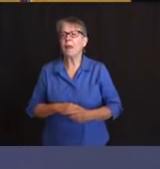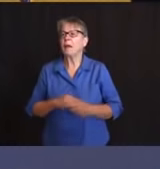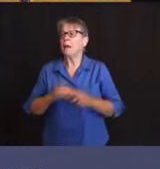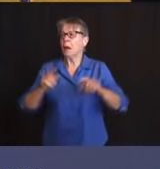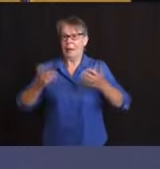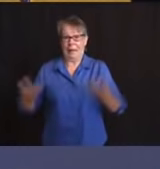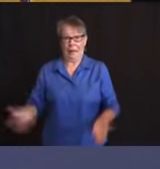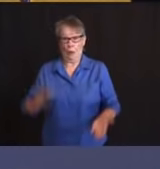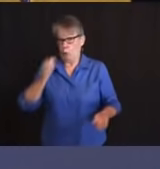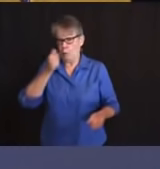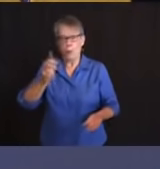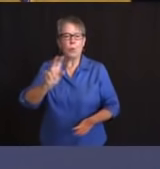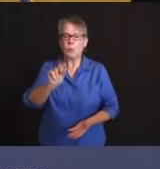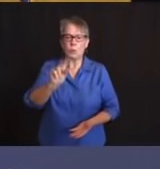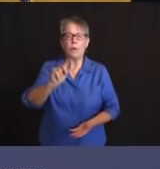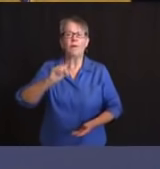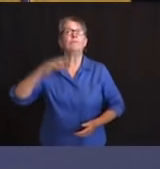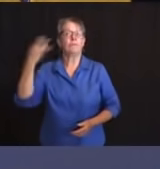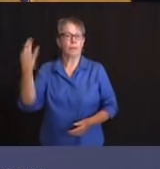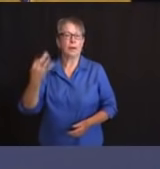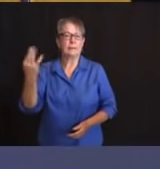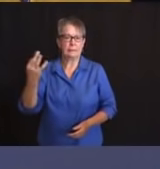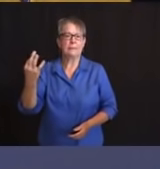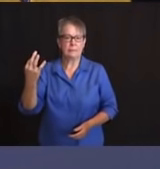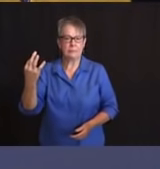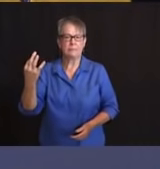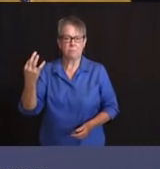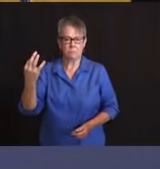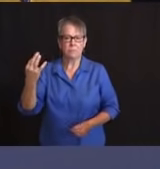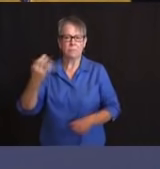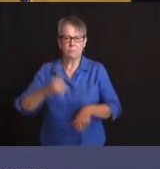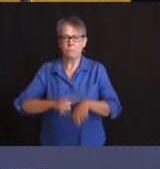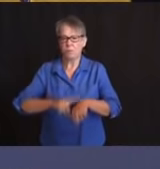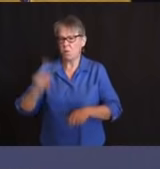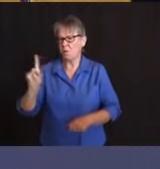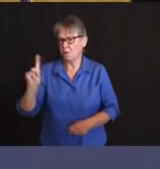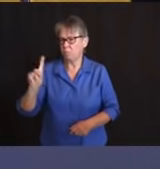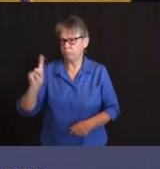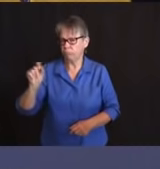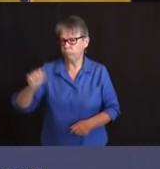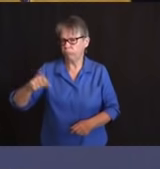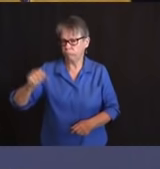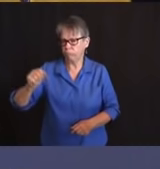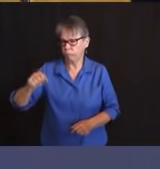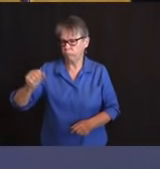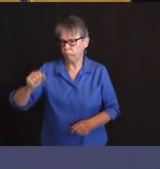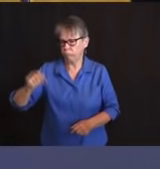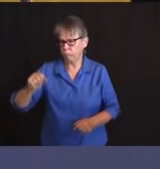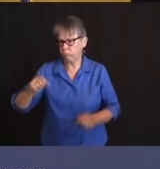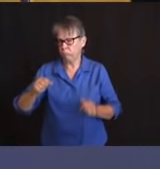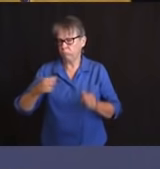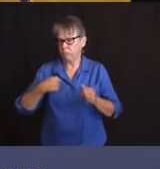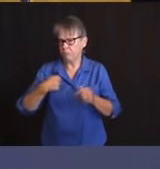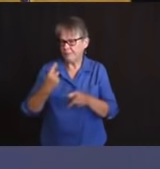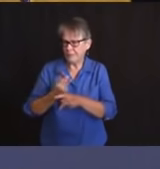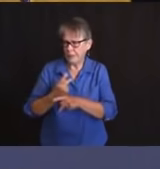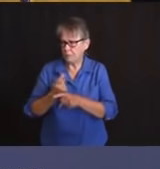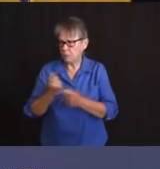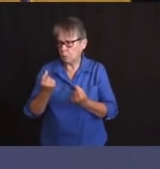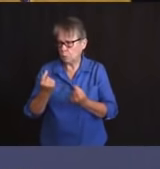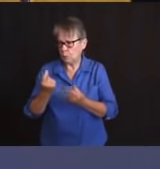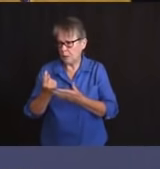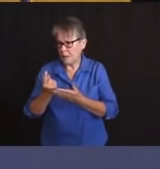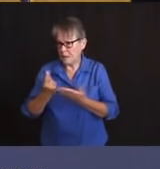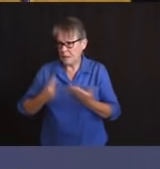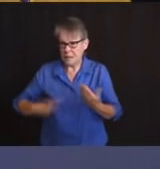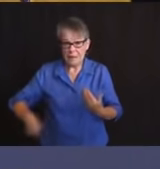o'clock unless you hear otherwise. I still think we're trying to figure out how we want to deal with next week unless you tell me otherwise. We won't be with you on